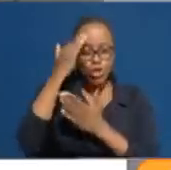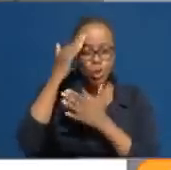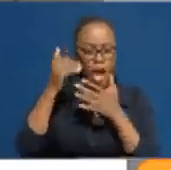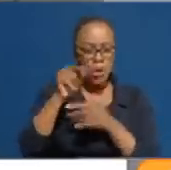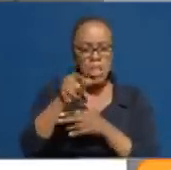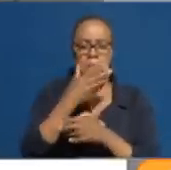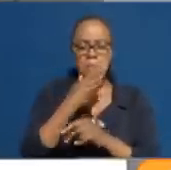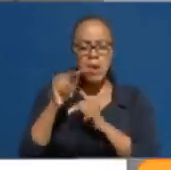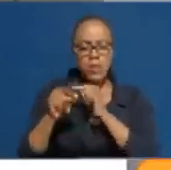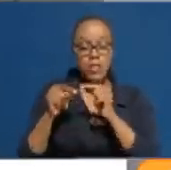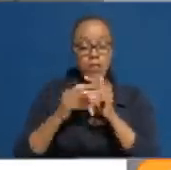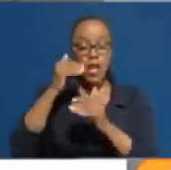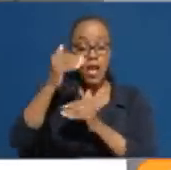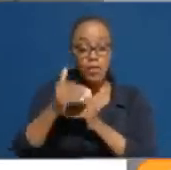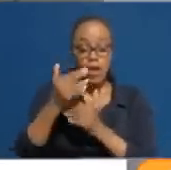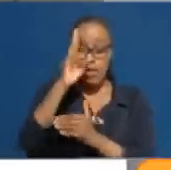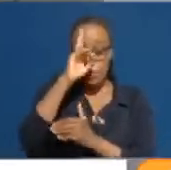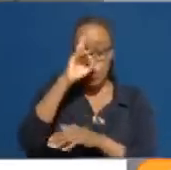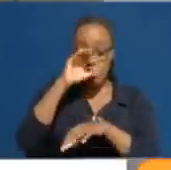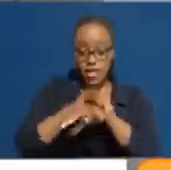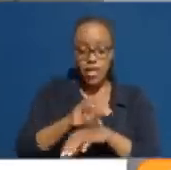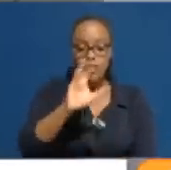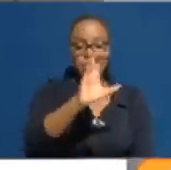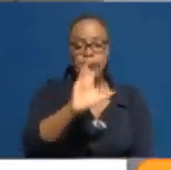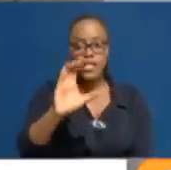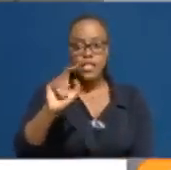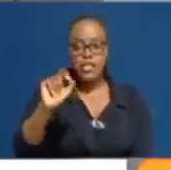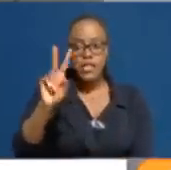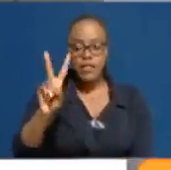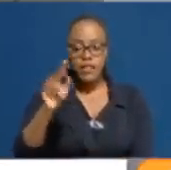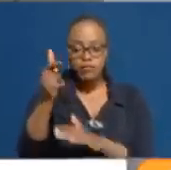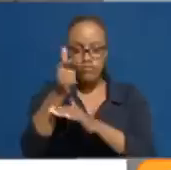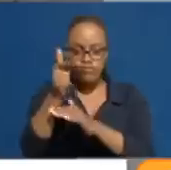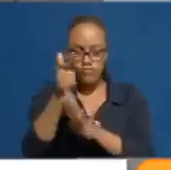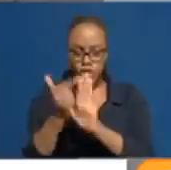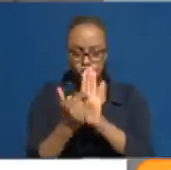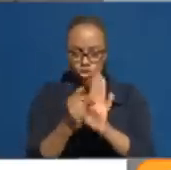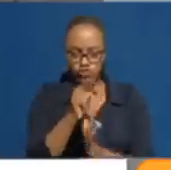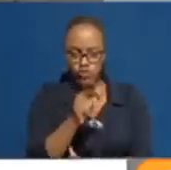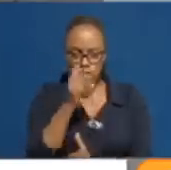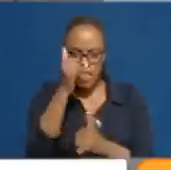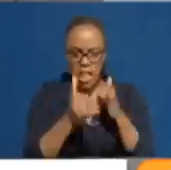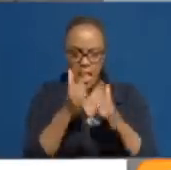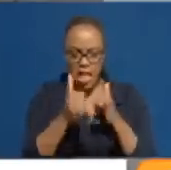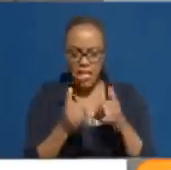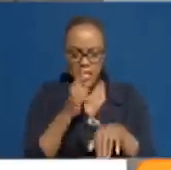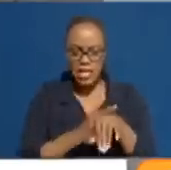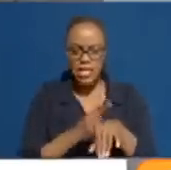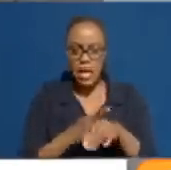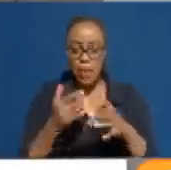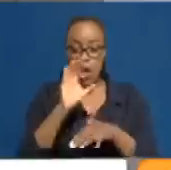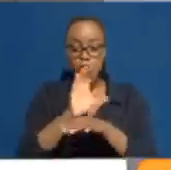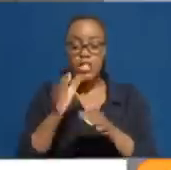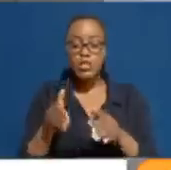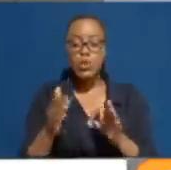murder. This is after the officers obtained CCTV footage showing Mbolu's last moments at Church